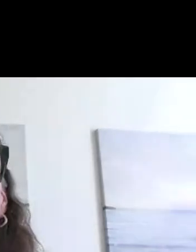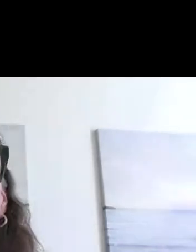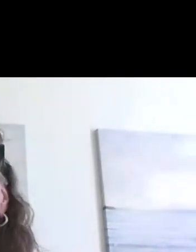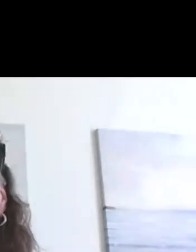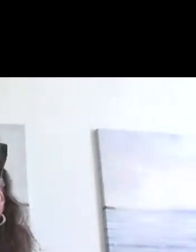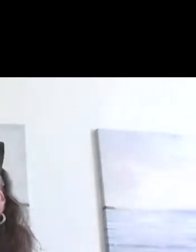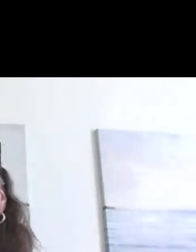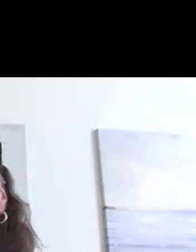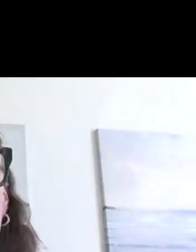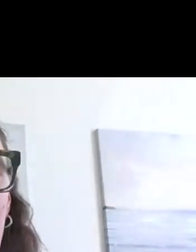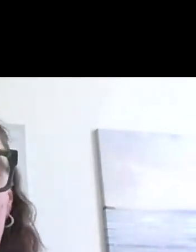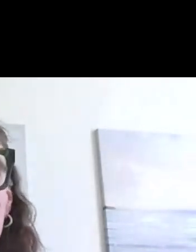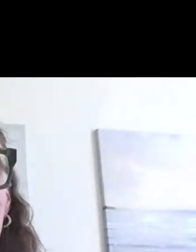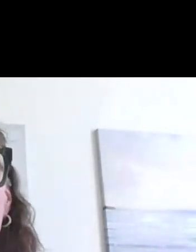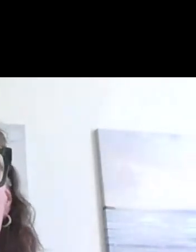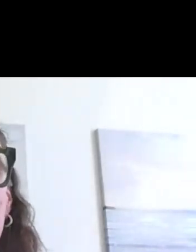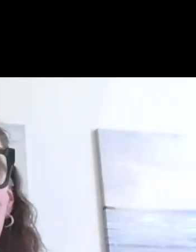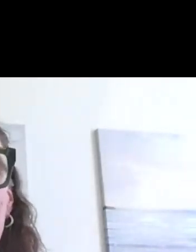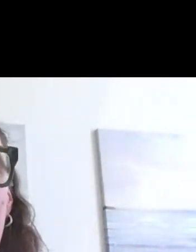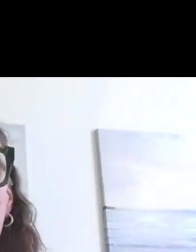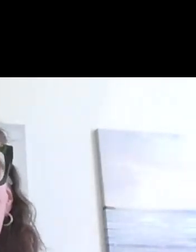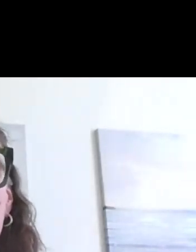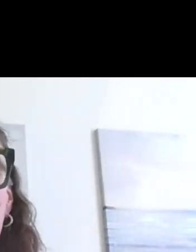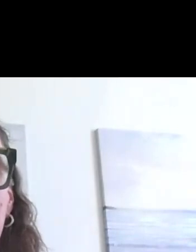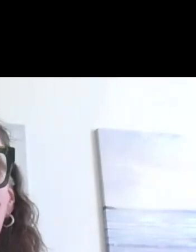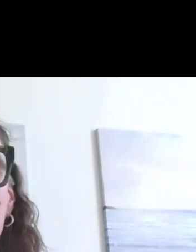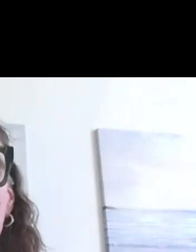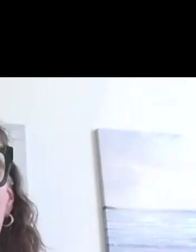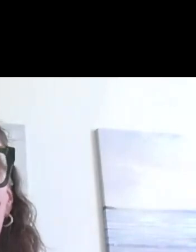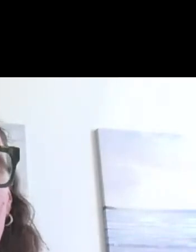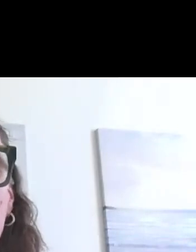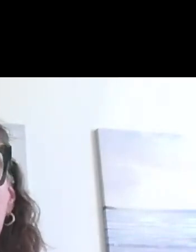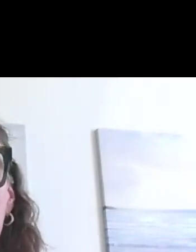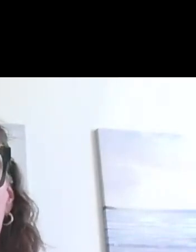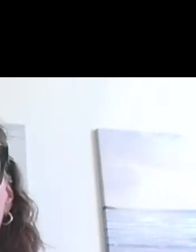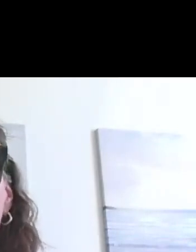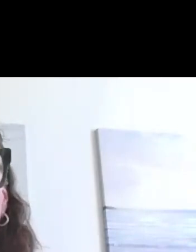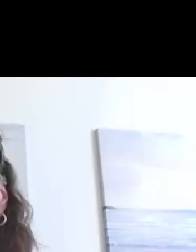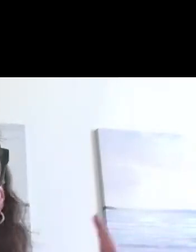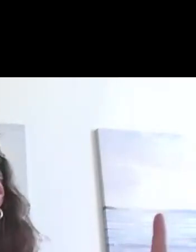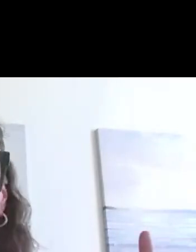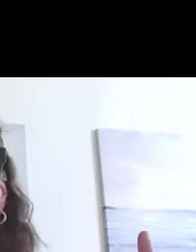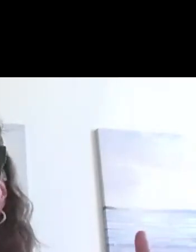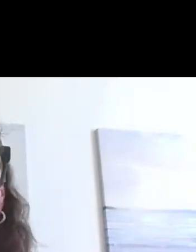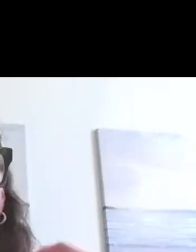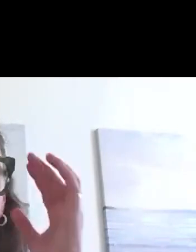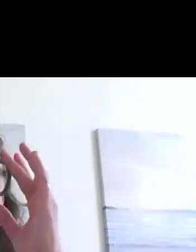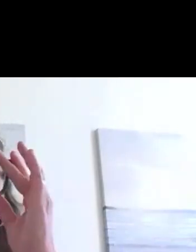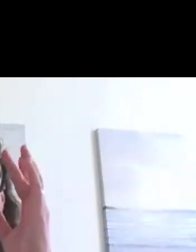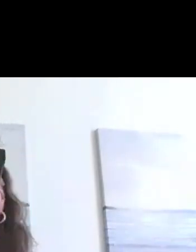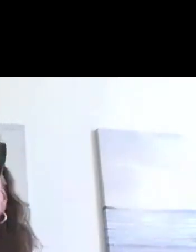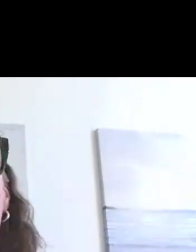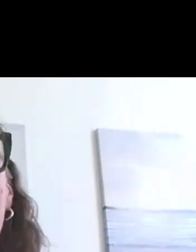or disparities or detection, is just happening so fast. I don't know who can keep up. I heard another story on NPR